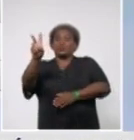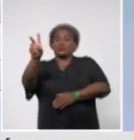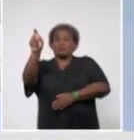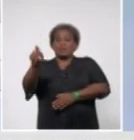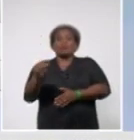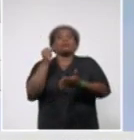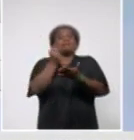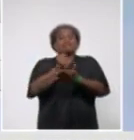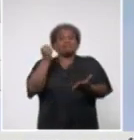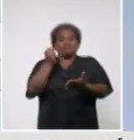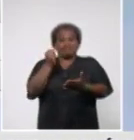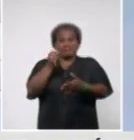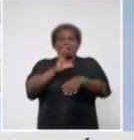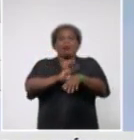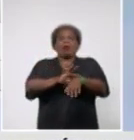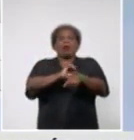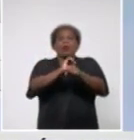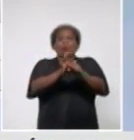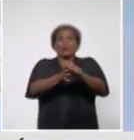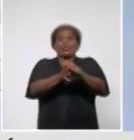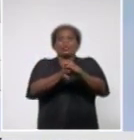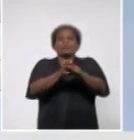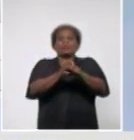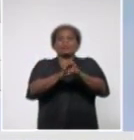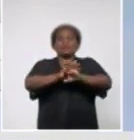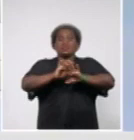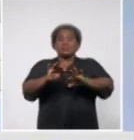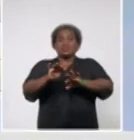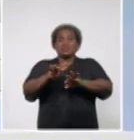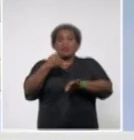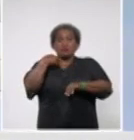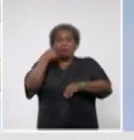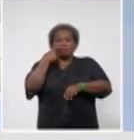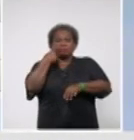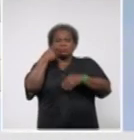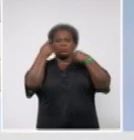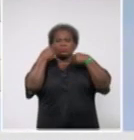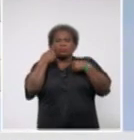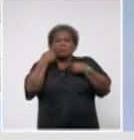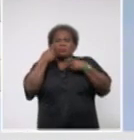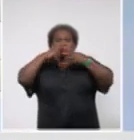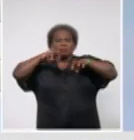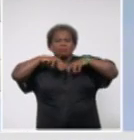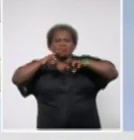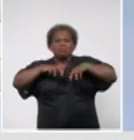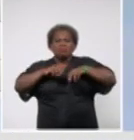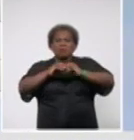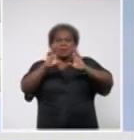26,921,111 confirmed cases since the start of the pandemic.